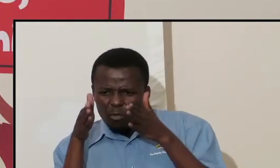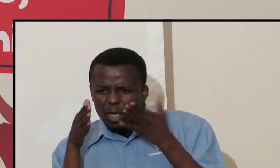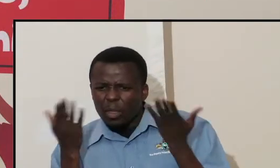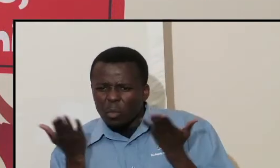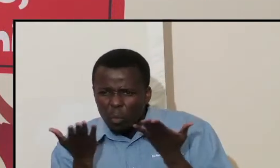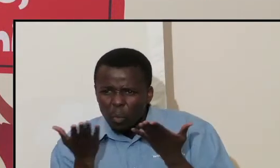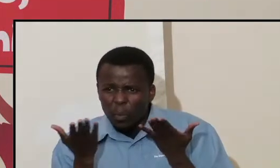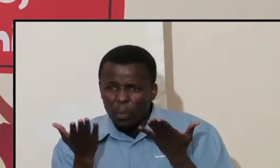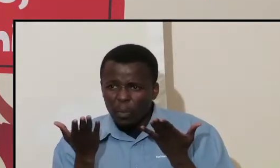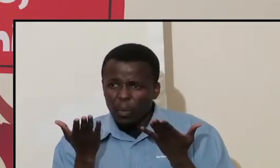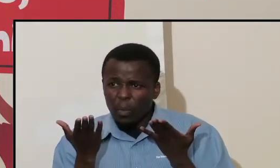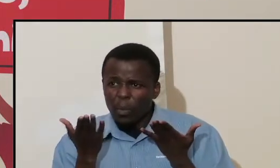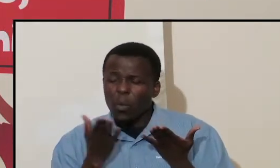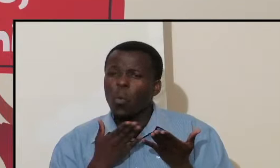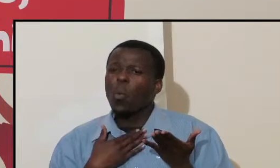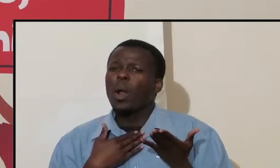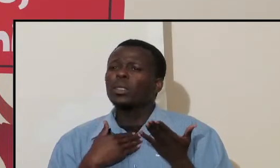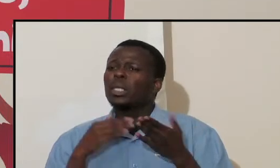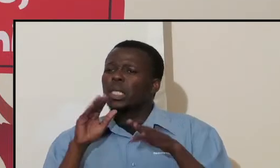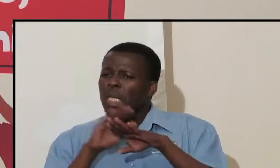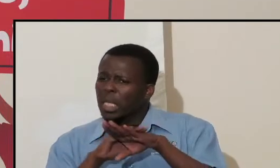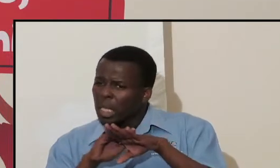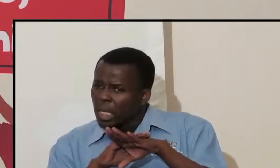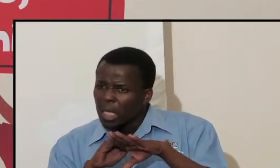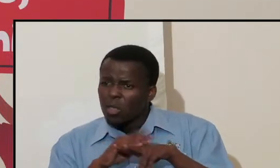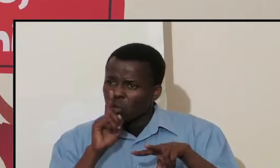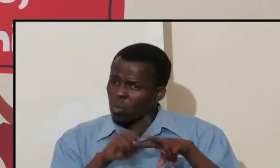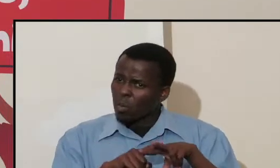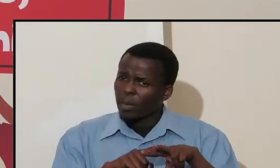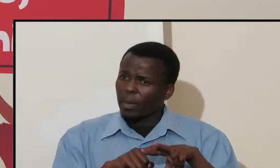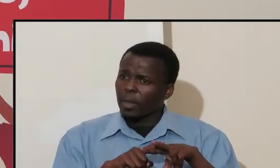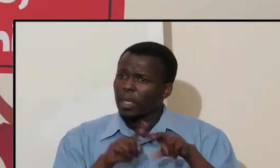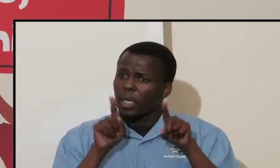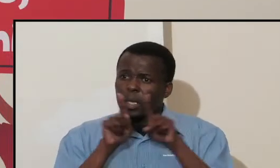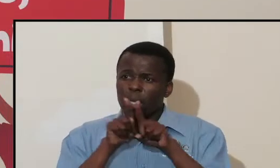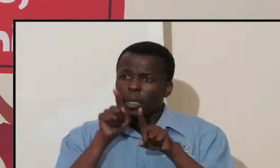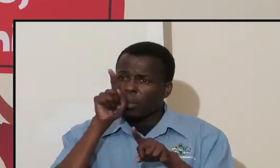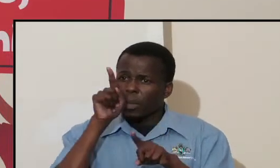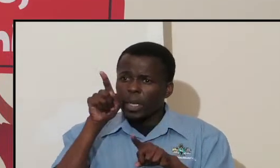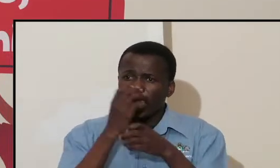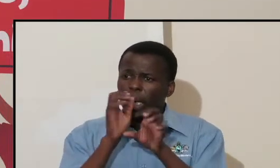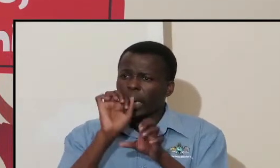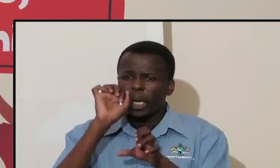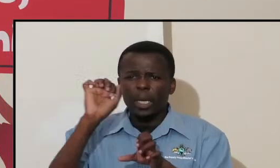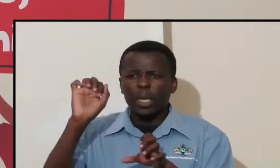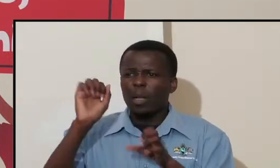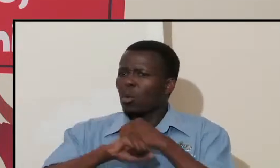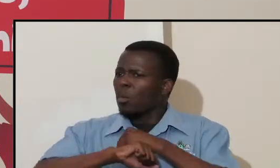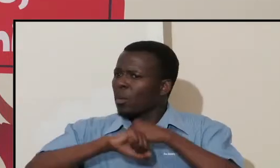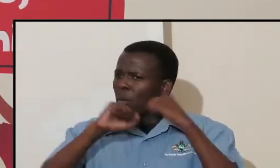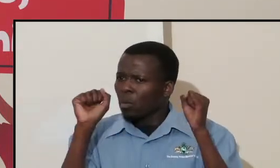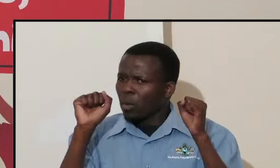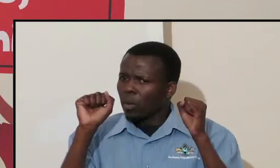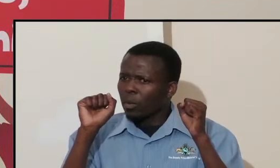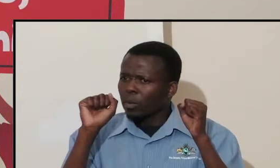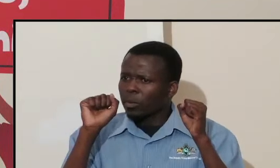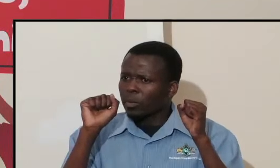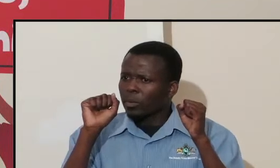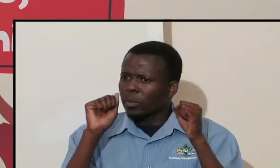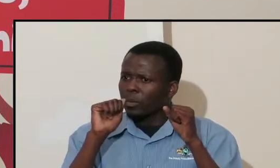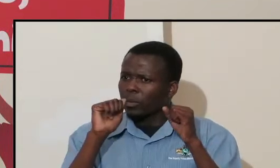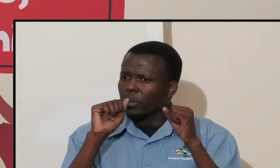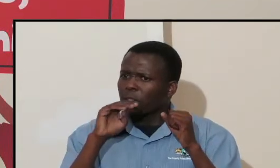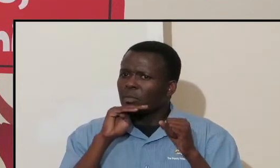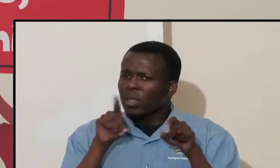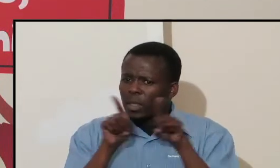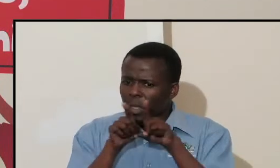there are countries where the infection has gone up to 100%, and this is scary. So we cannot let our guard